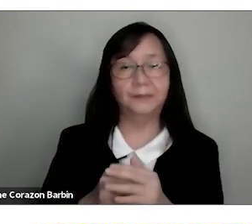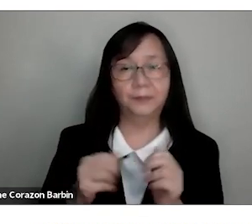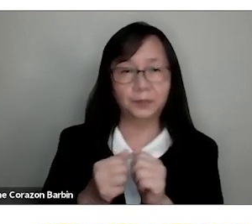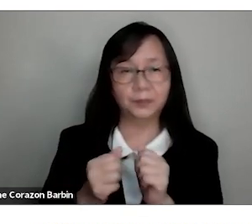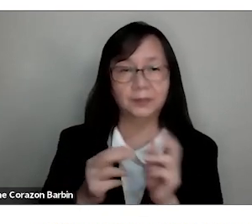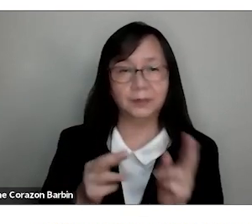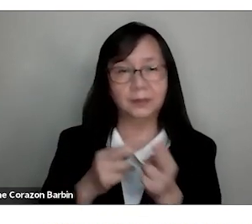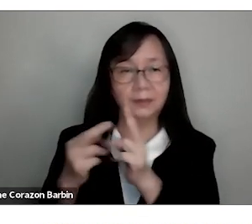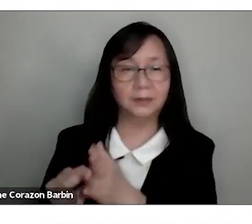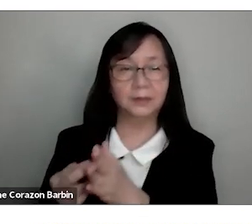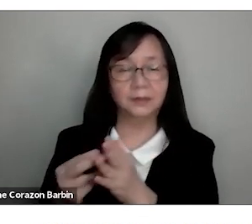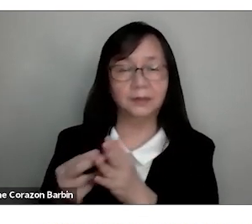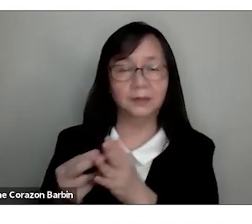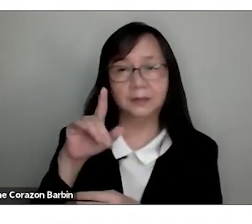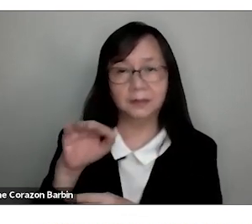CRC Asia.